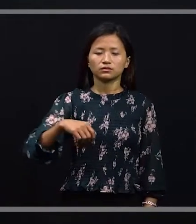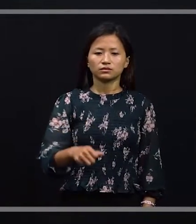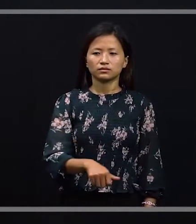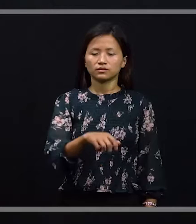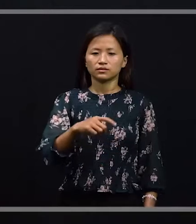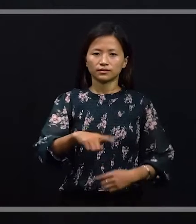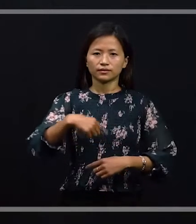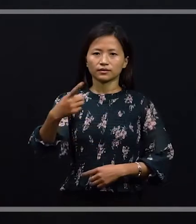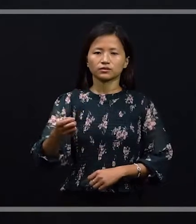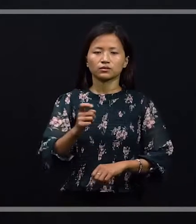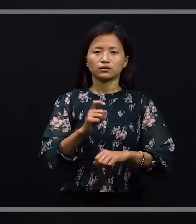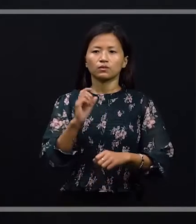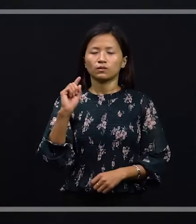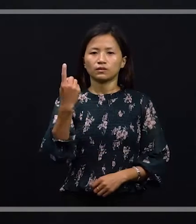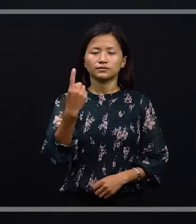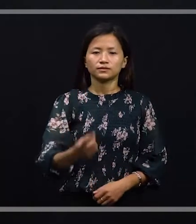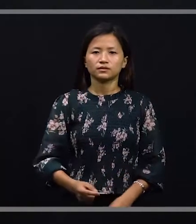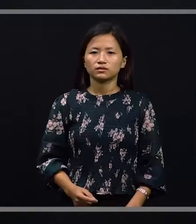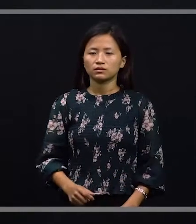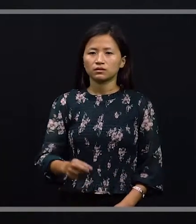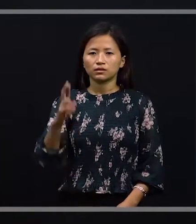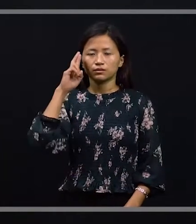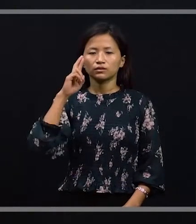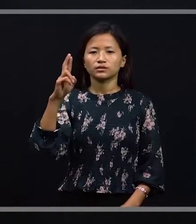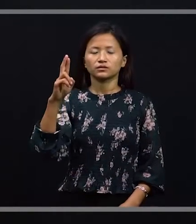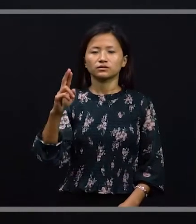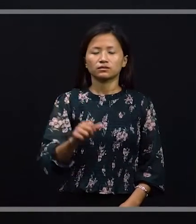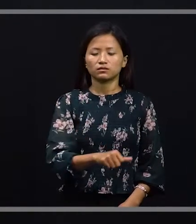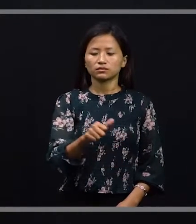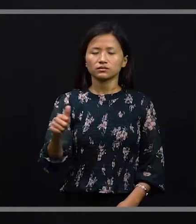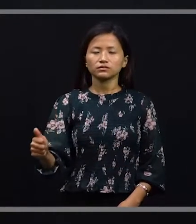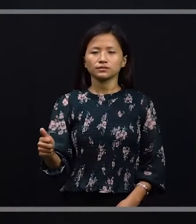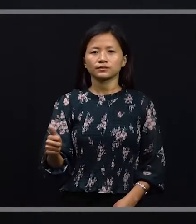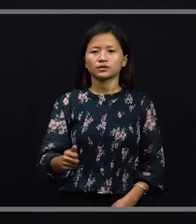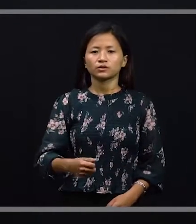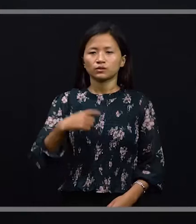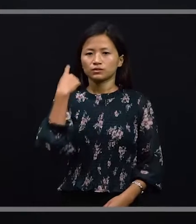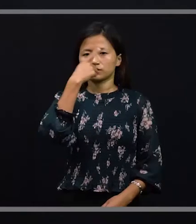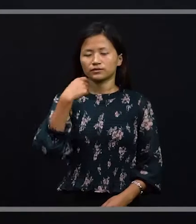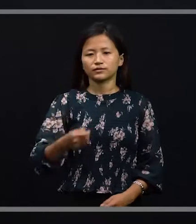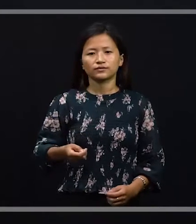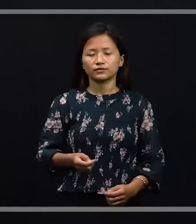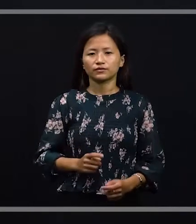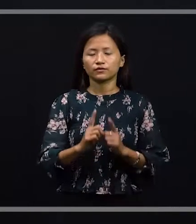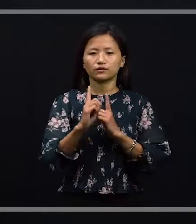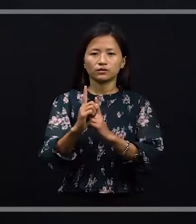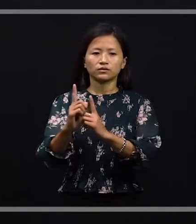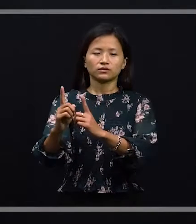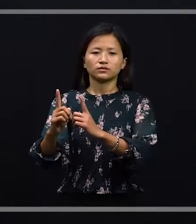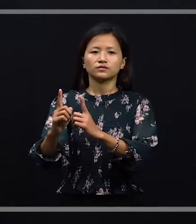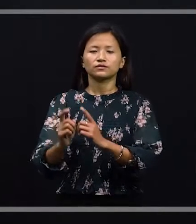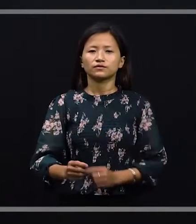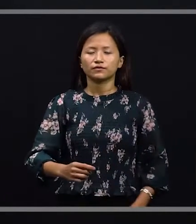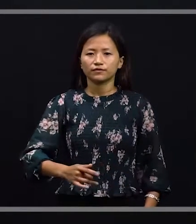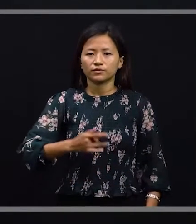followed by his son and all the offsprings. Okay, and because of this caste system, even the marriages has to